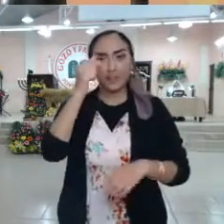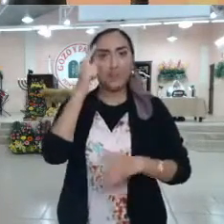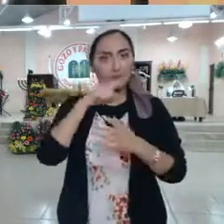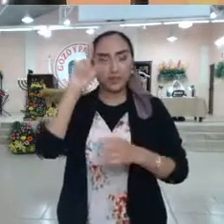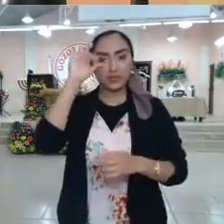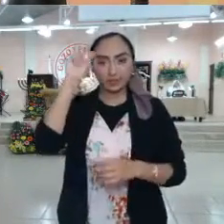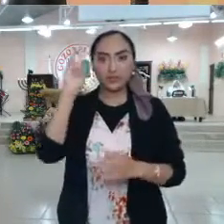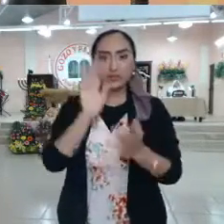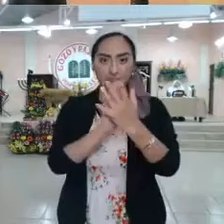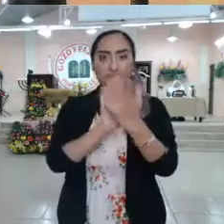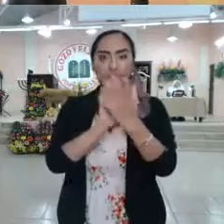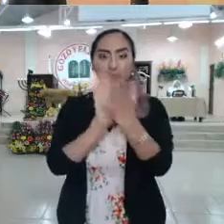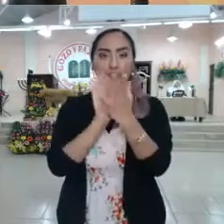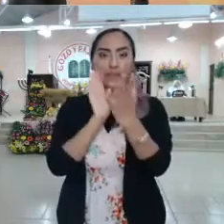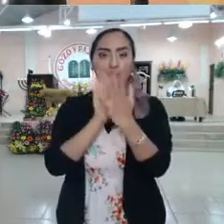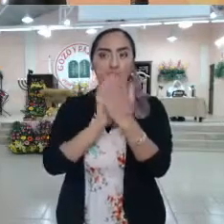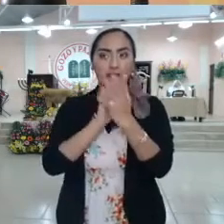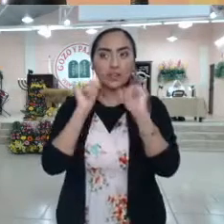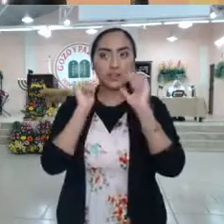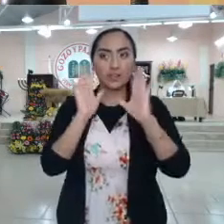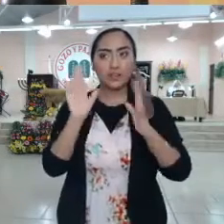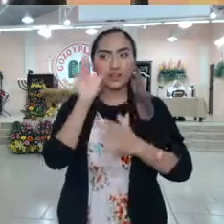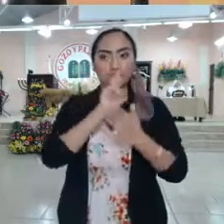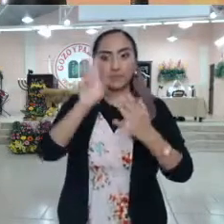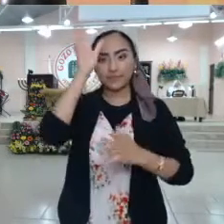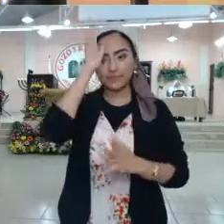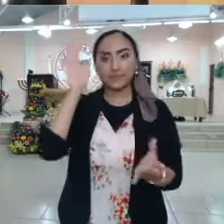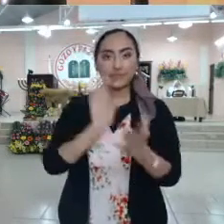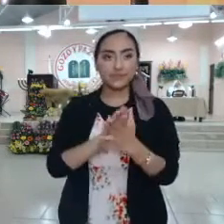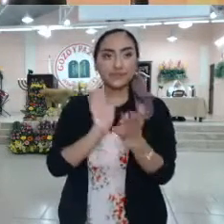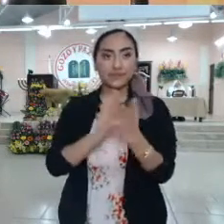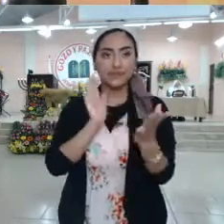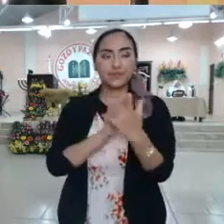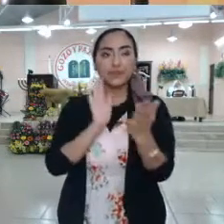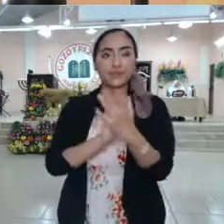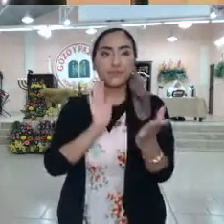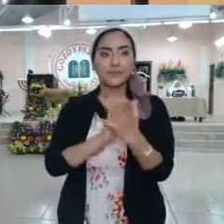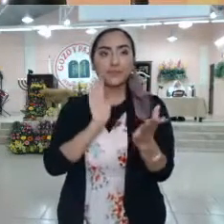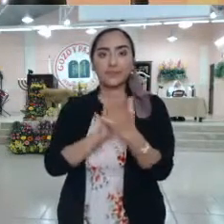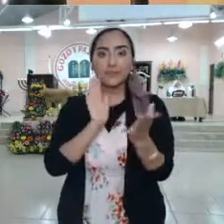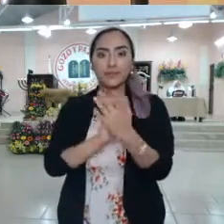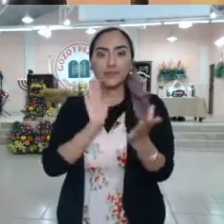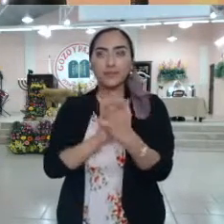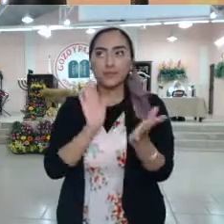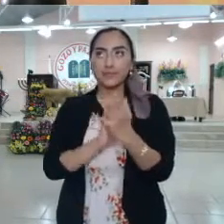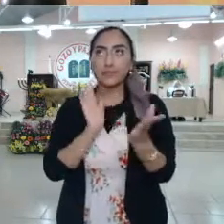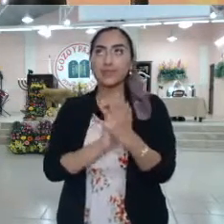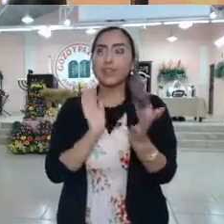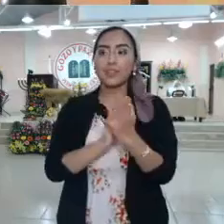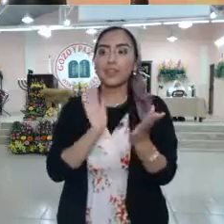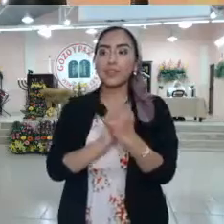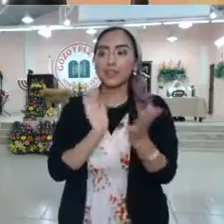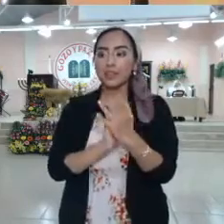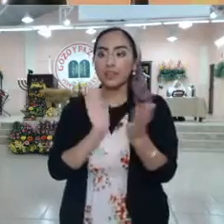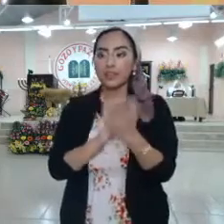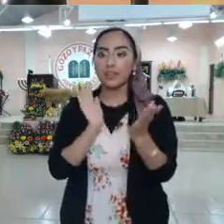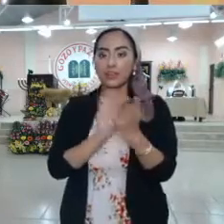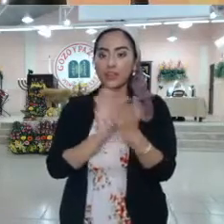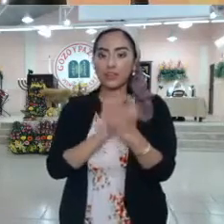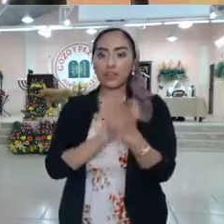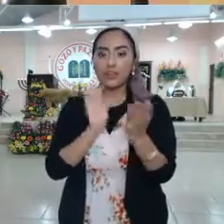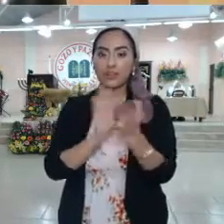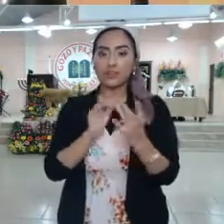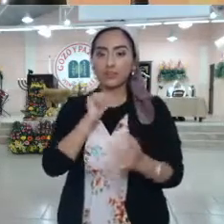clap, para because it is for Joshua. Bendito es el abacados. Blessed is the Abakadosh. Ya no serán más dos, You're not sino going to